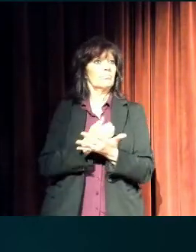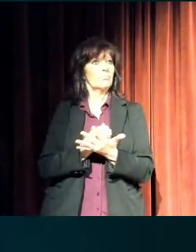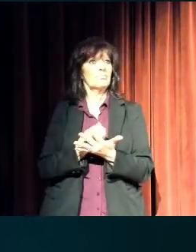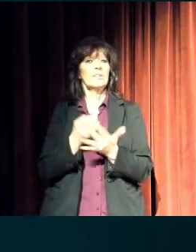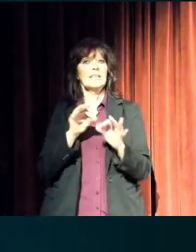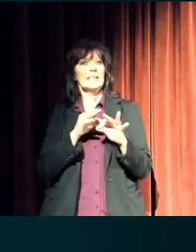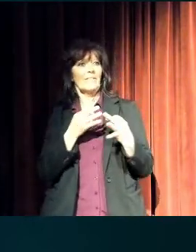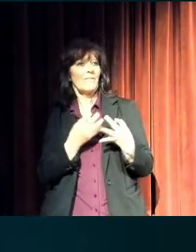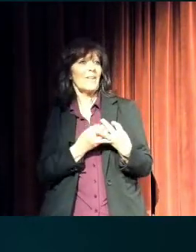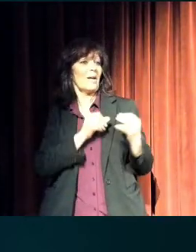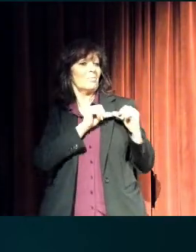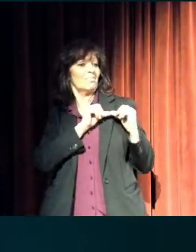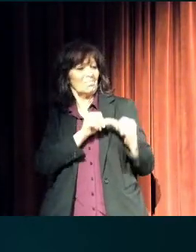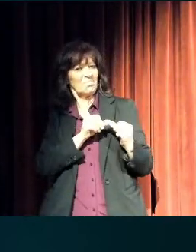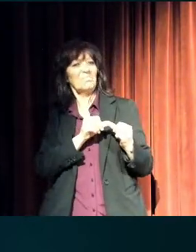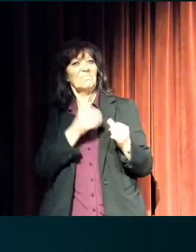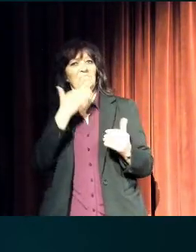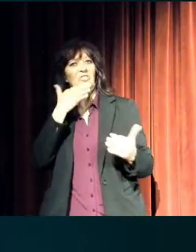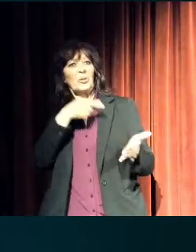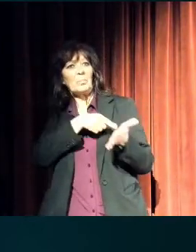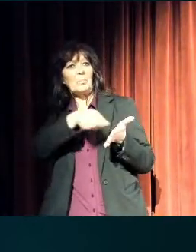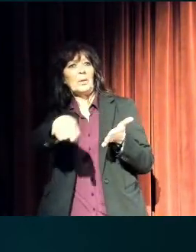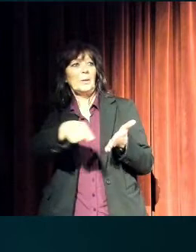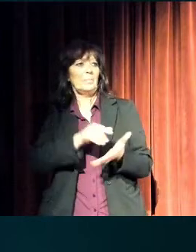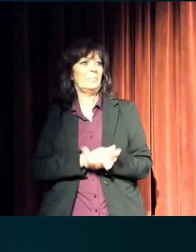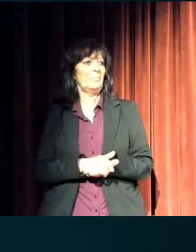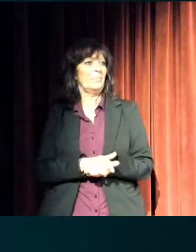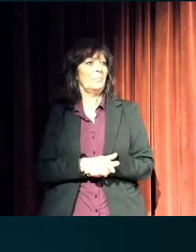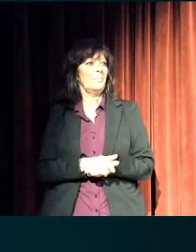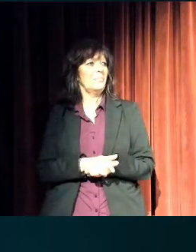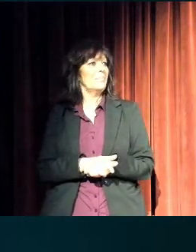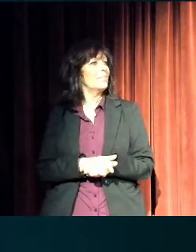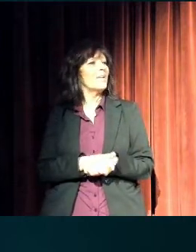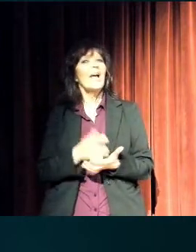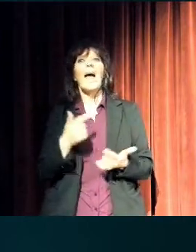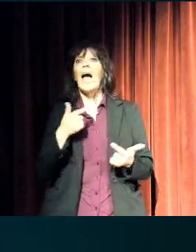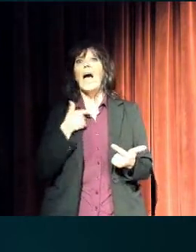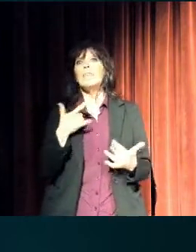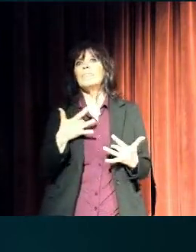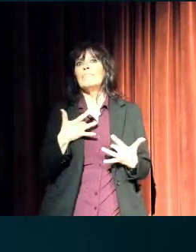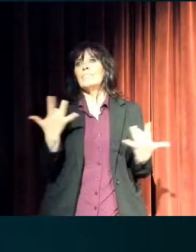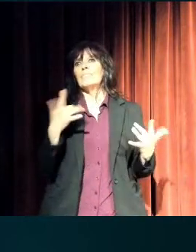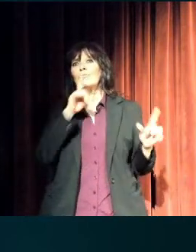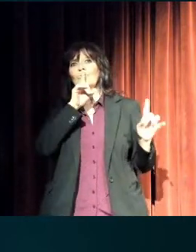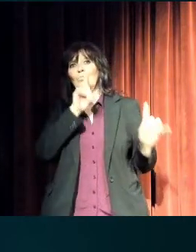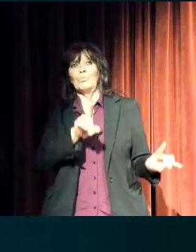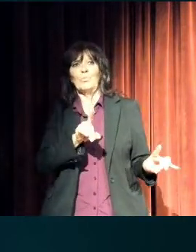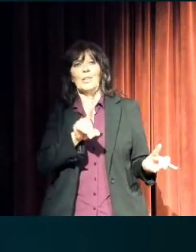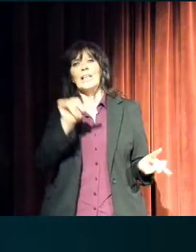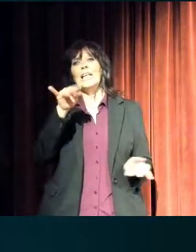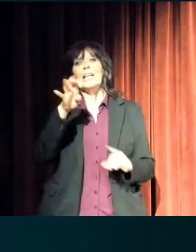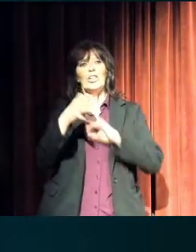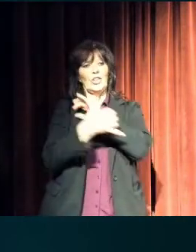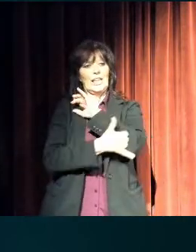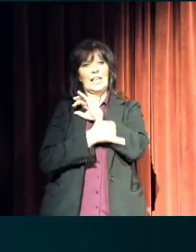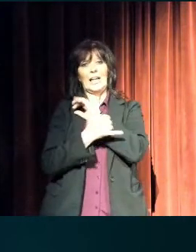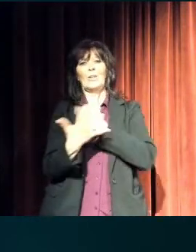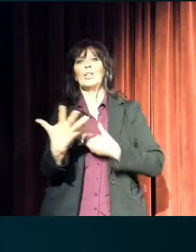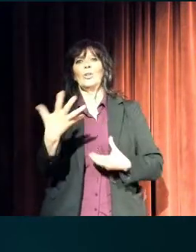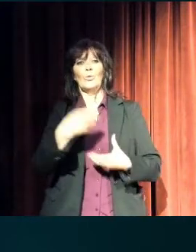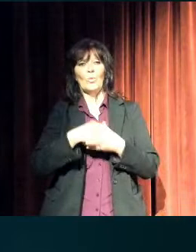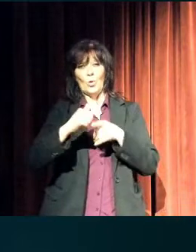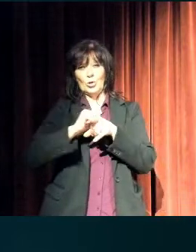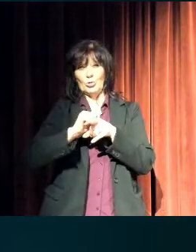to family-sustaining wages. And I am pleased to report that Erie County enrolled and